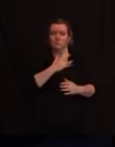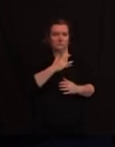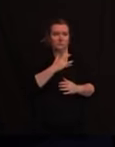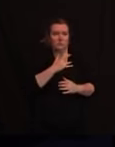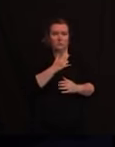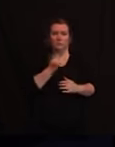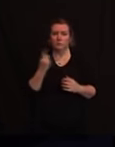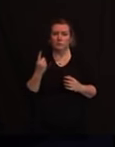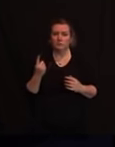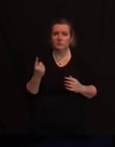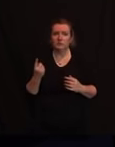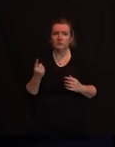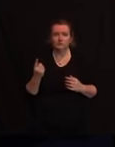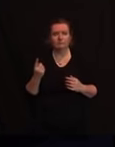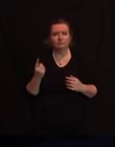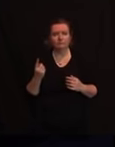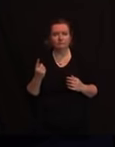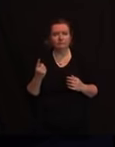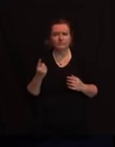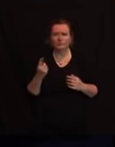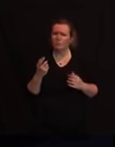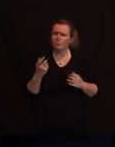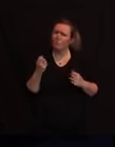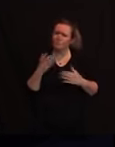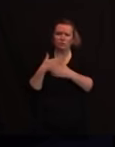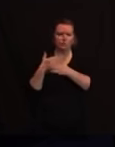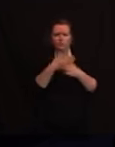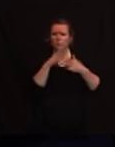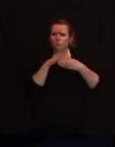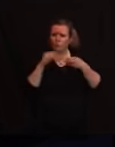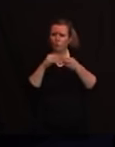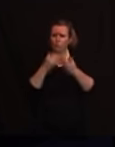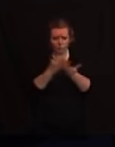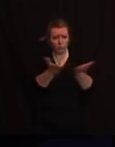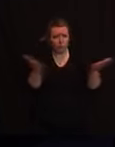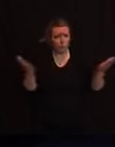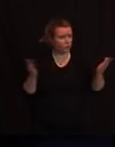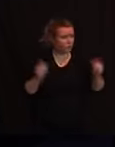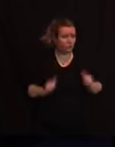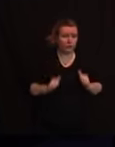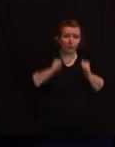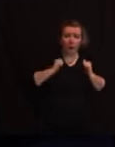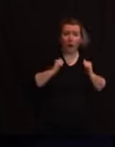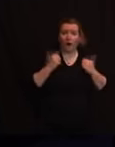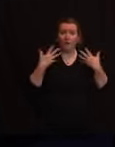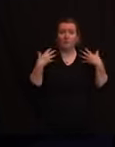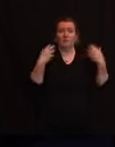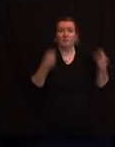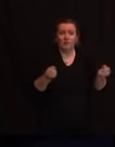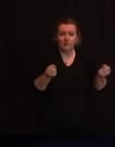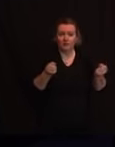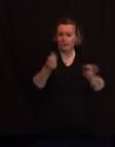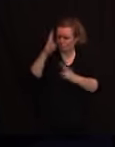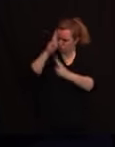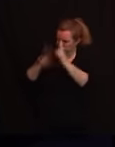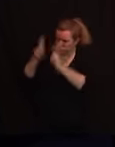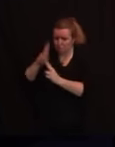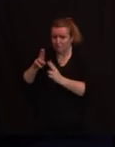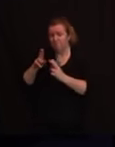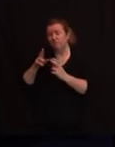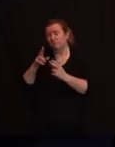these stories, both of those that have survived, but it's so important to highlight those that have passed, the tragic stories of those amongst